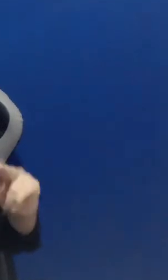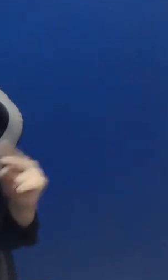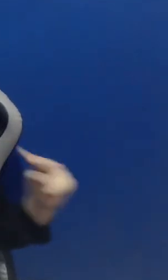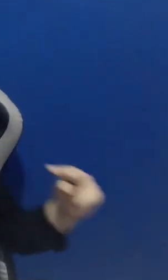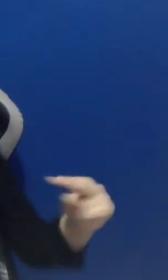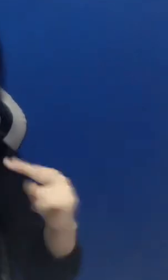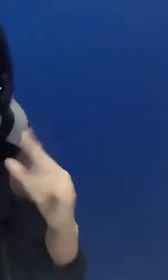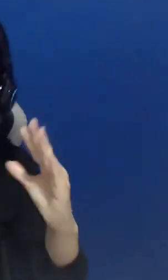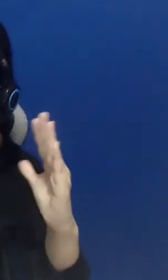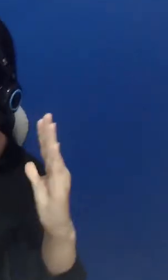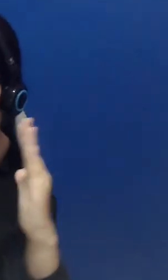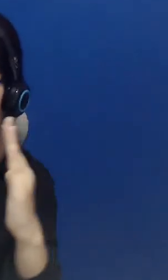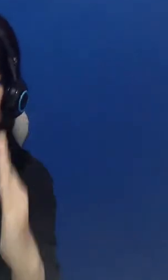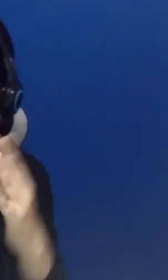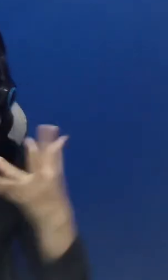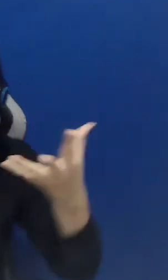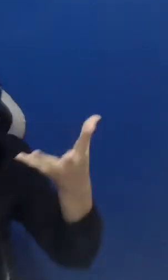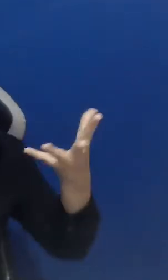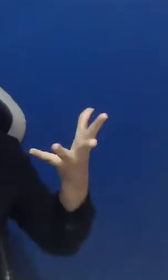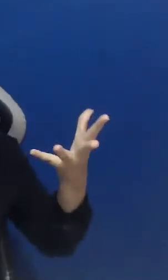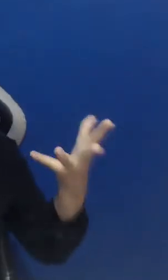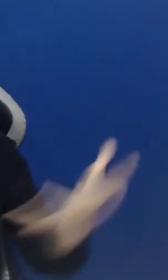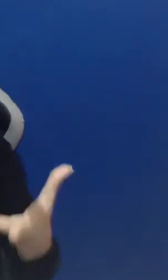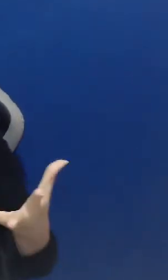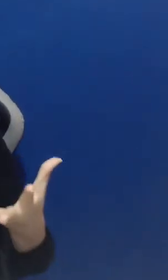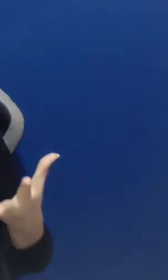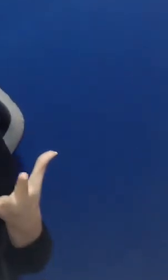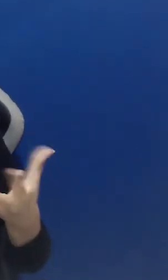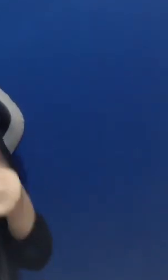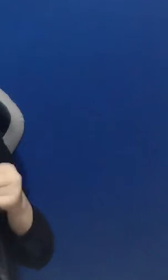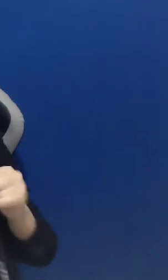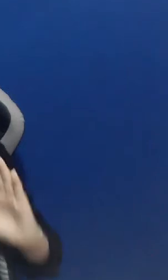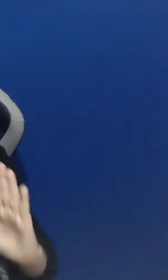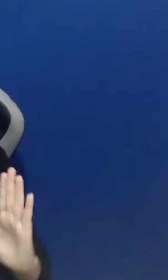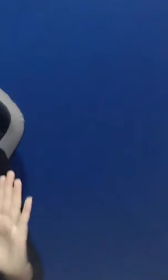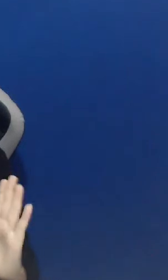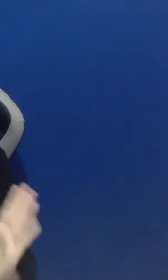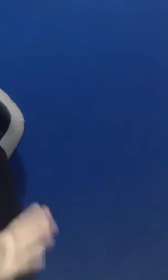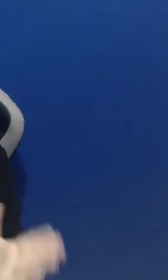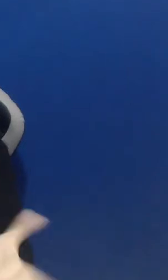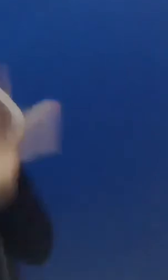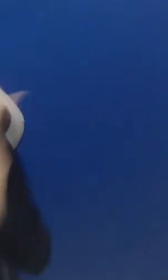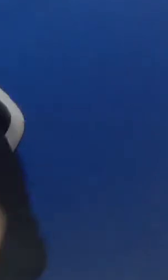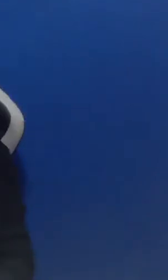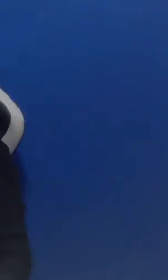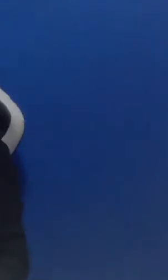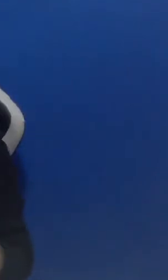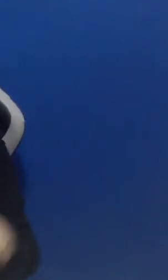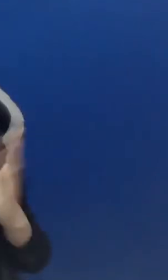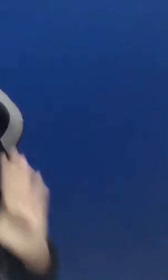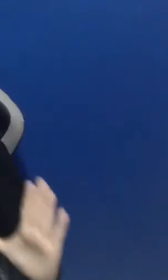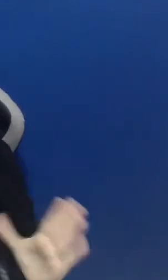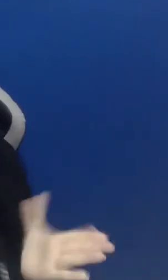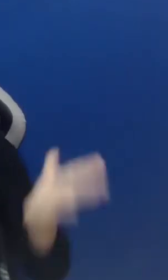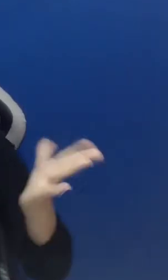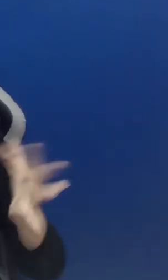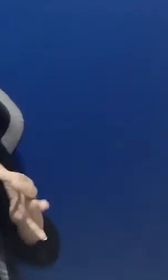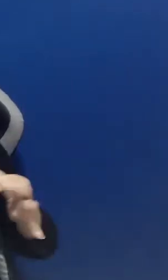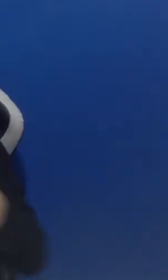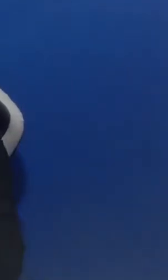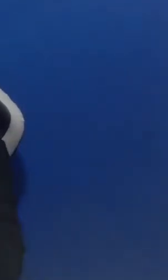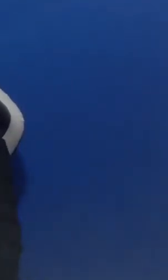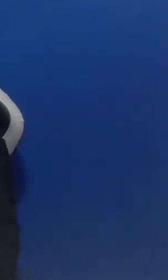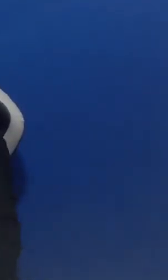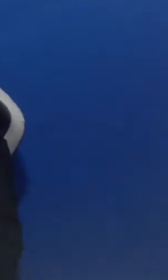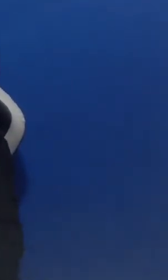up mental health financing now and for the future. As a region, we are facing this mental health crisis